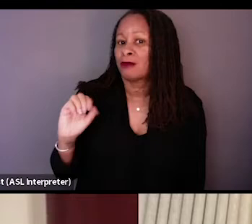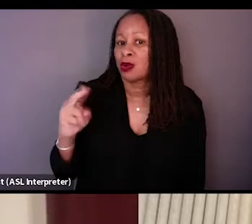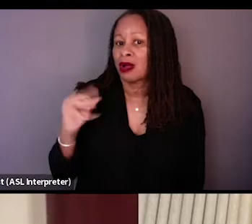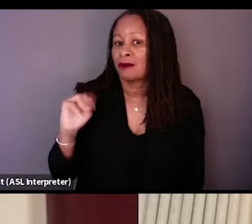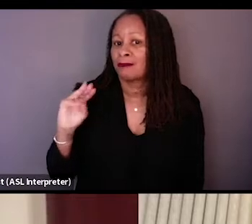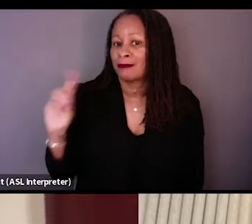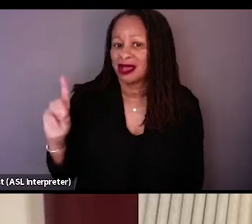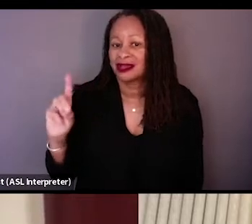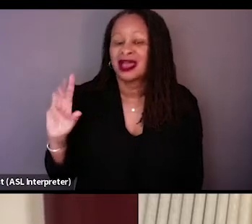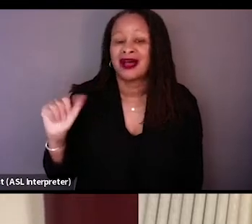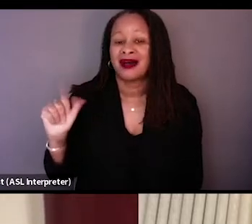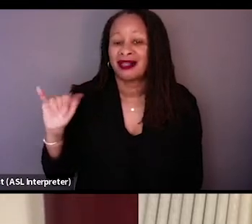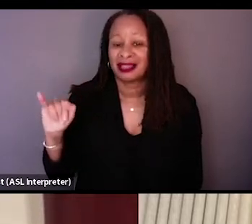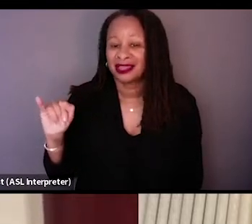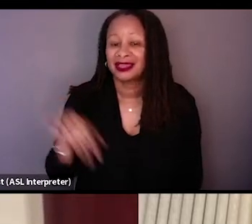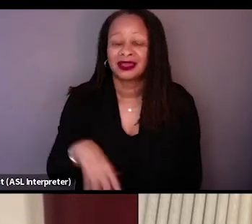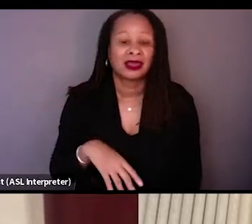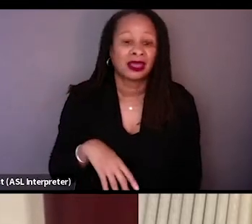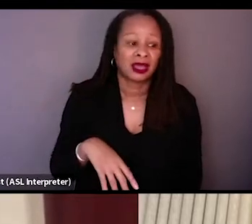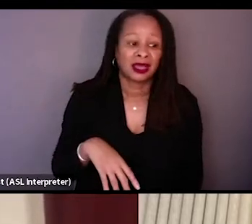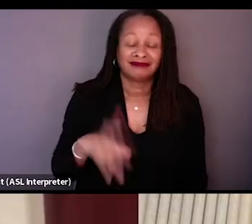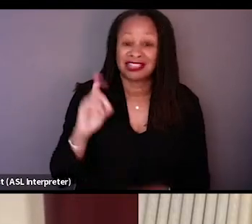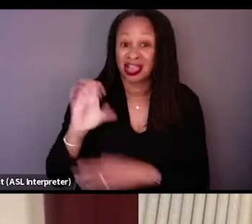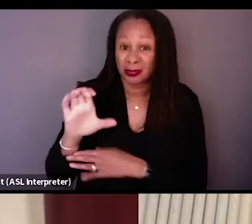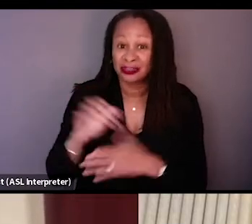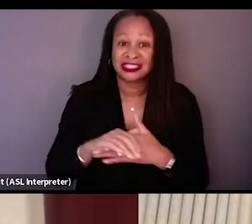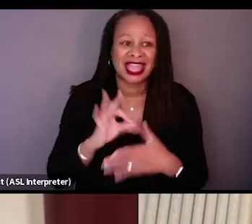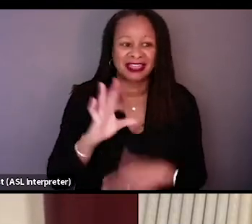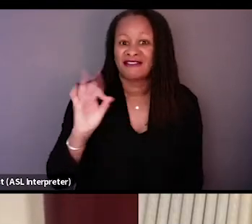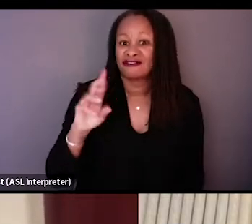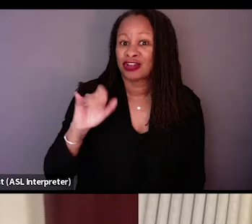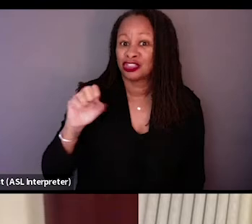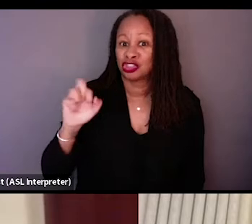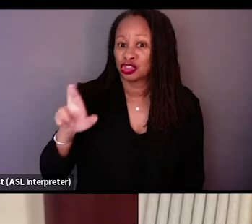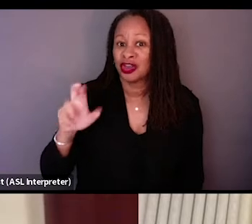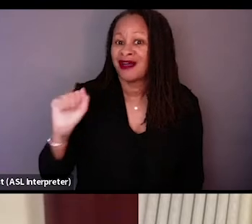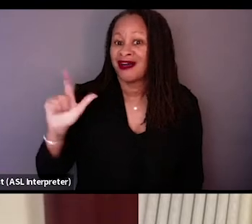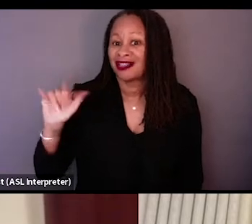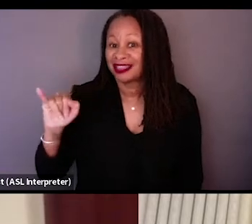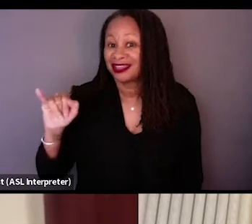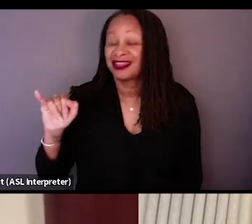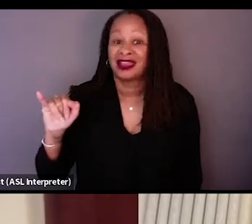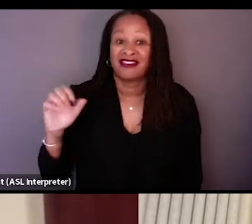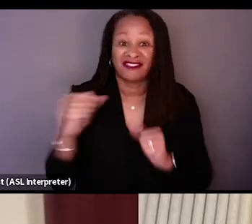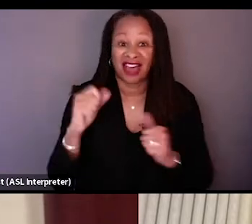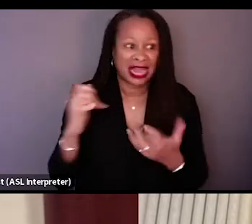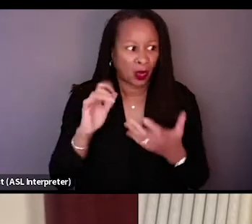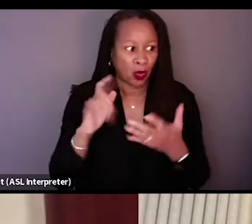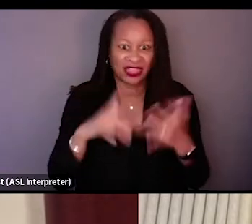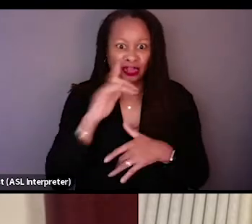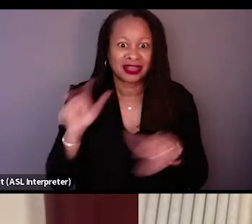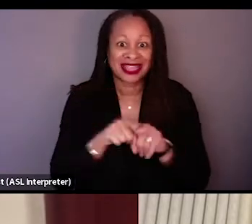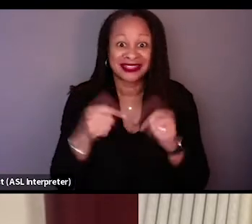did several about the Frazier-Ali fight and what that was like as a social event and as a sports